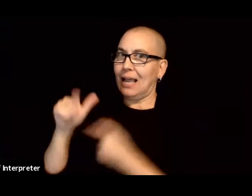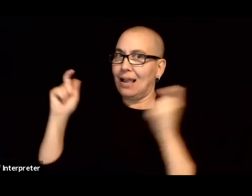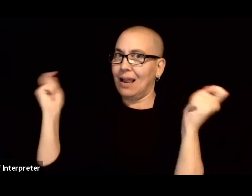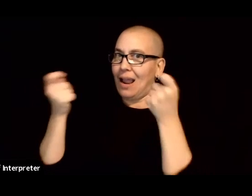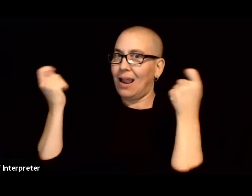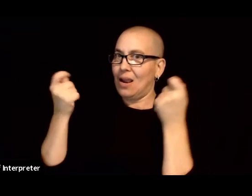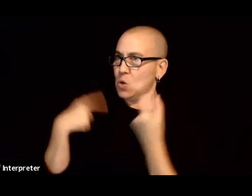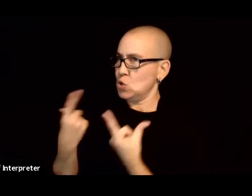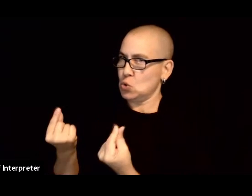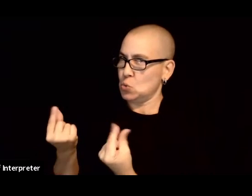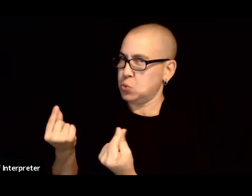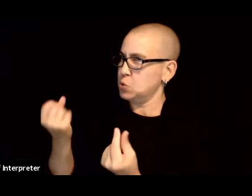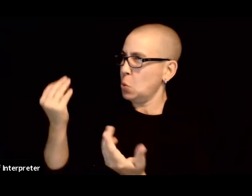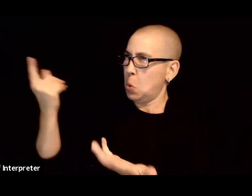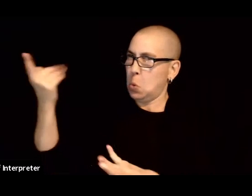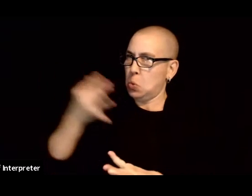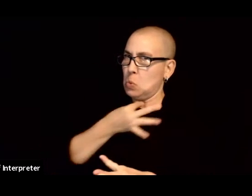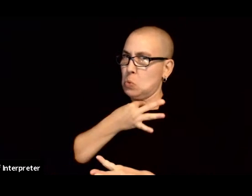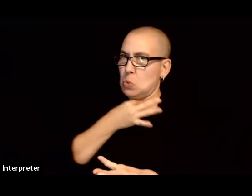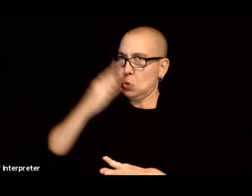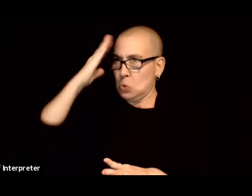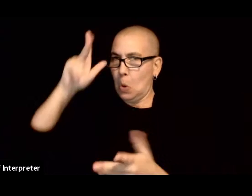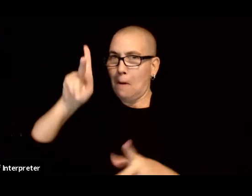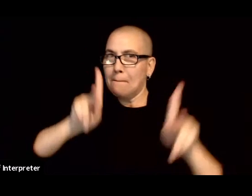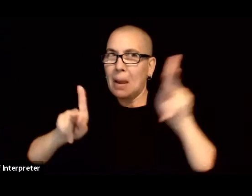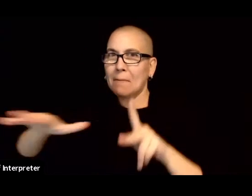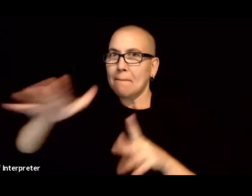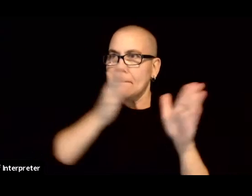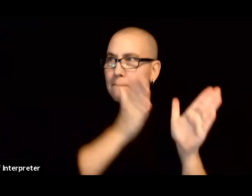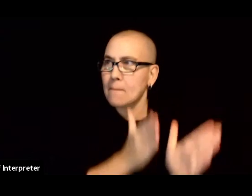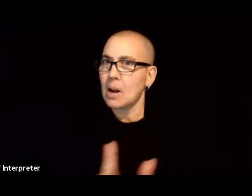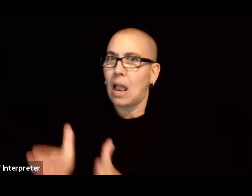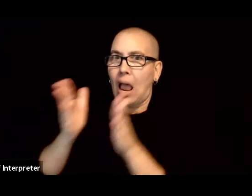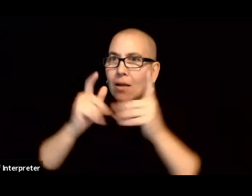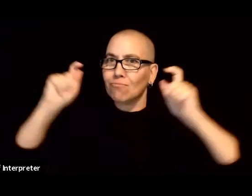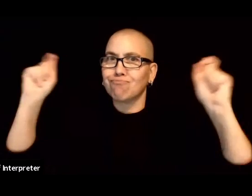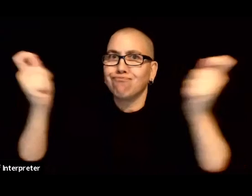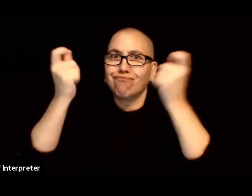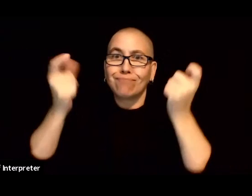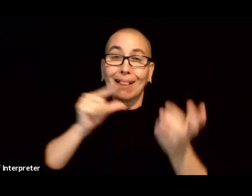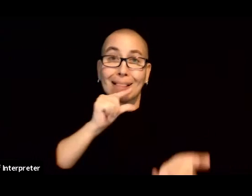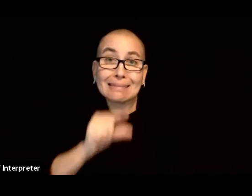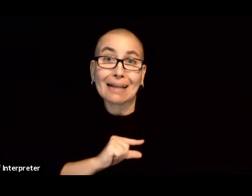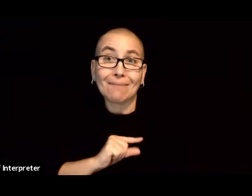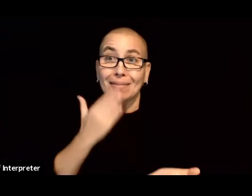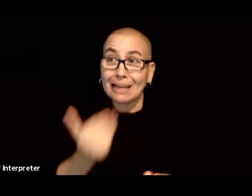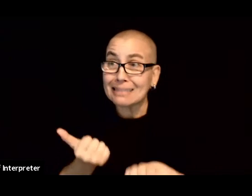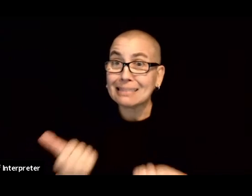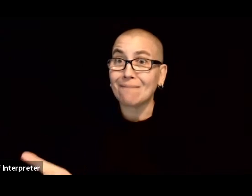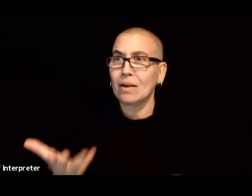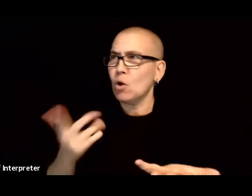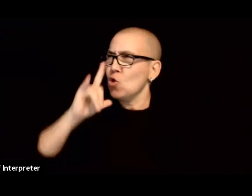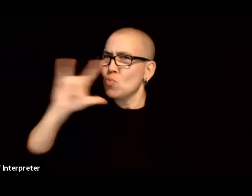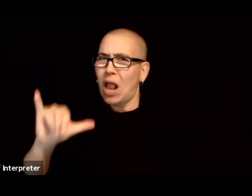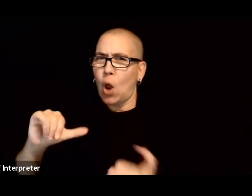And what are the attributes of safe activities in the winter as opposed to some of the stuff that we've been doing throughout the summer?